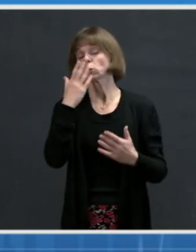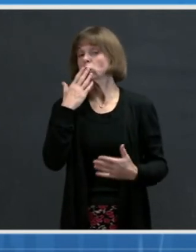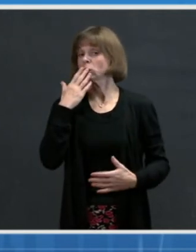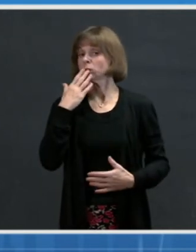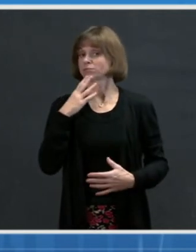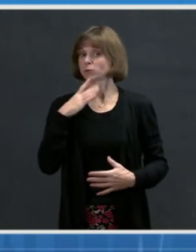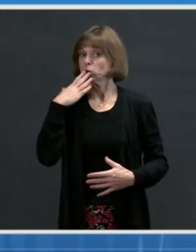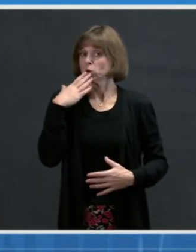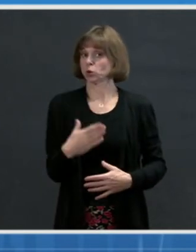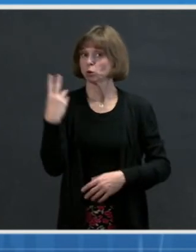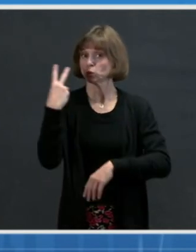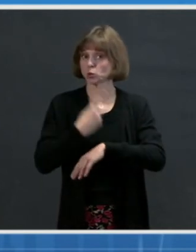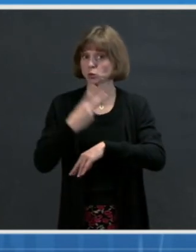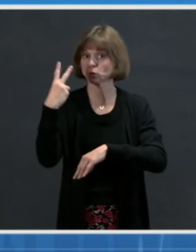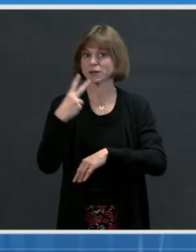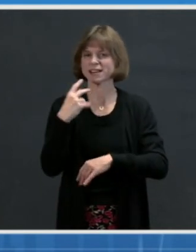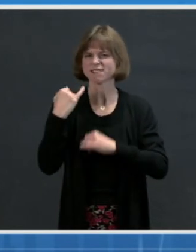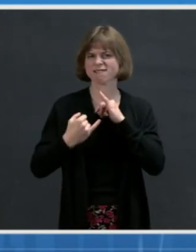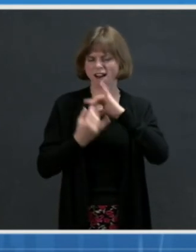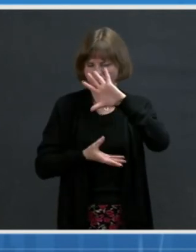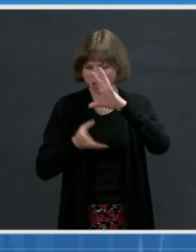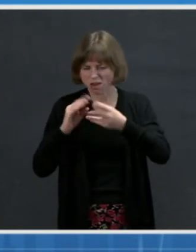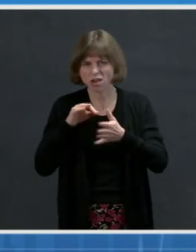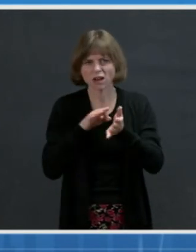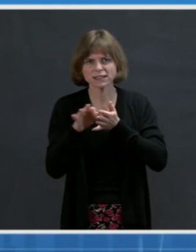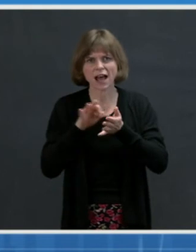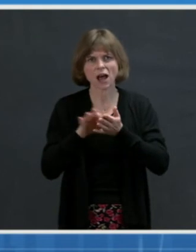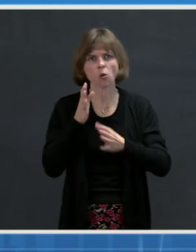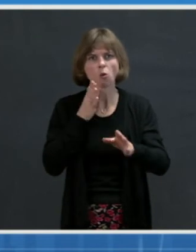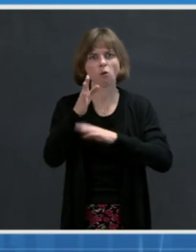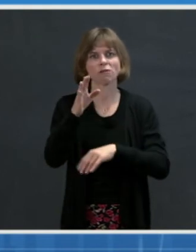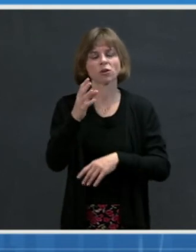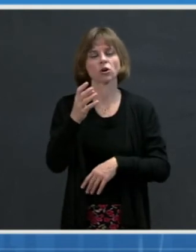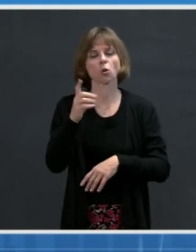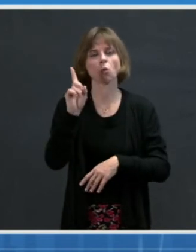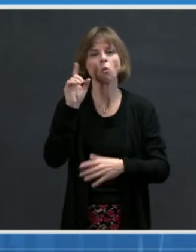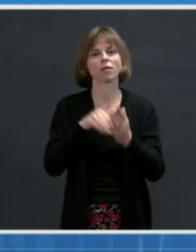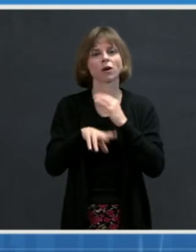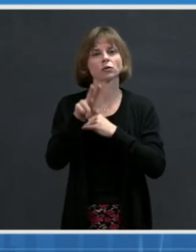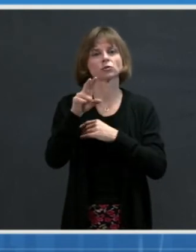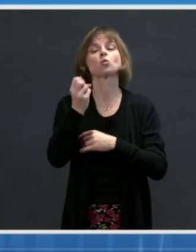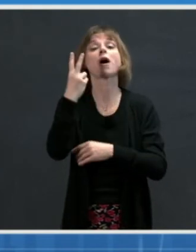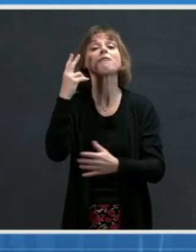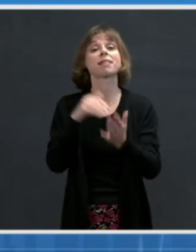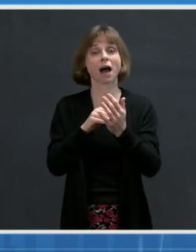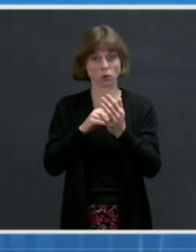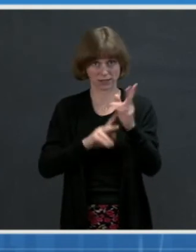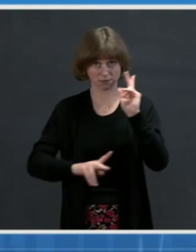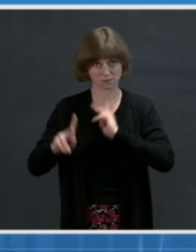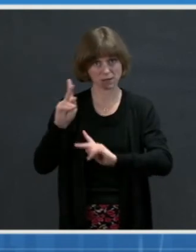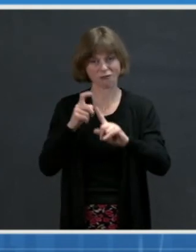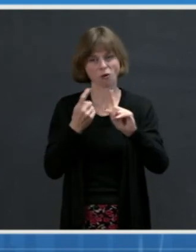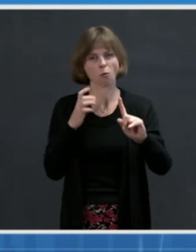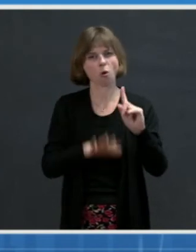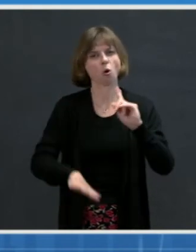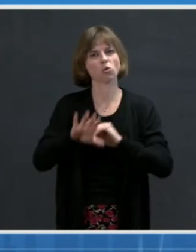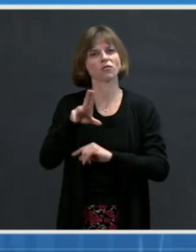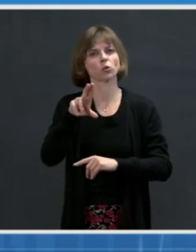tally, we virtually assembled over 12,000 participants from across the United States, representing